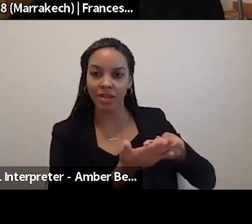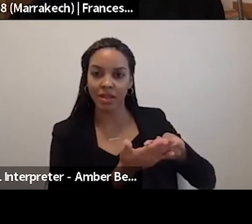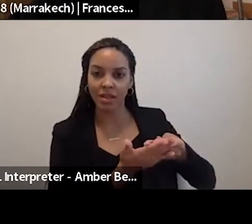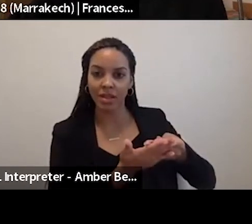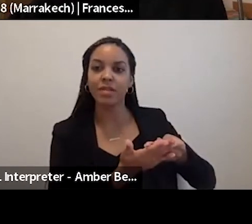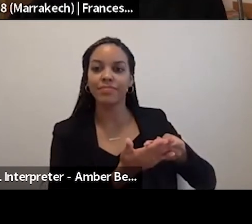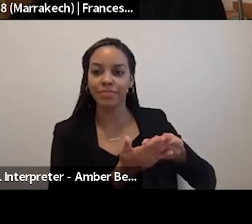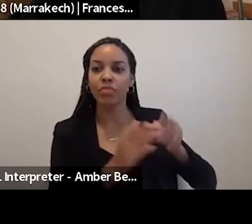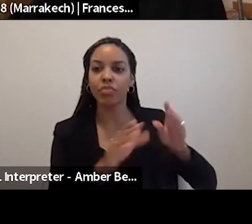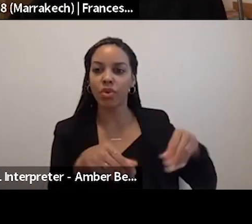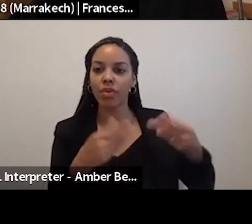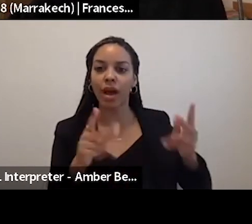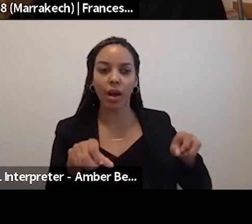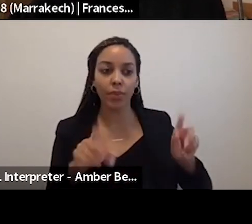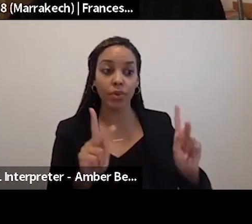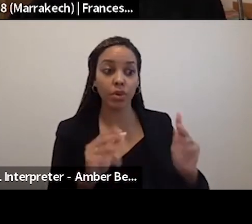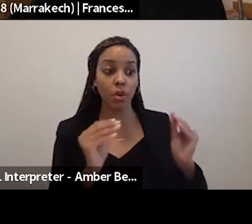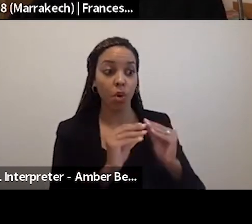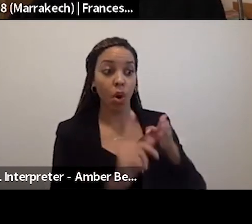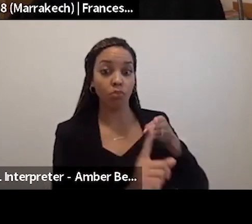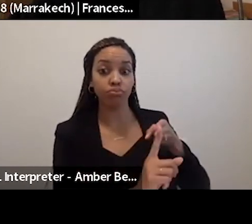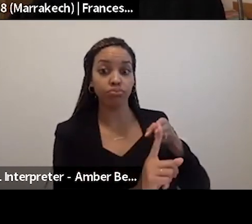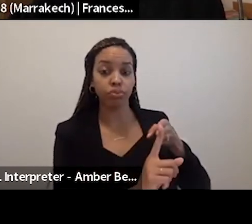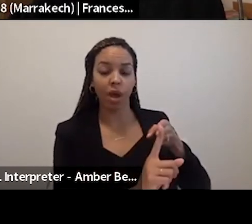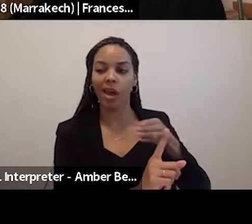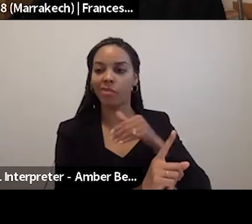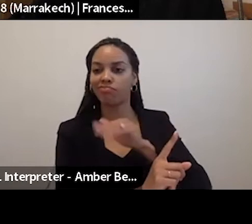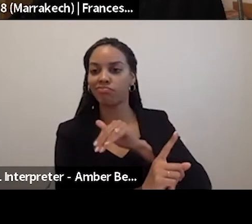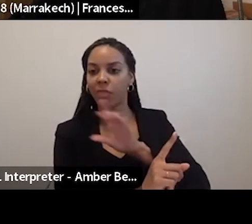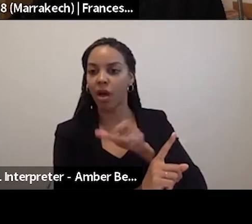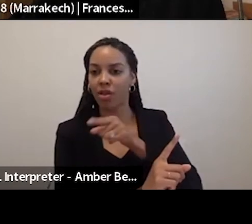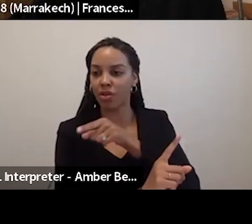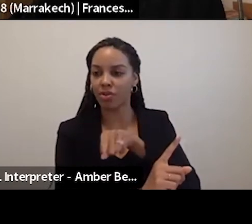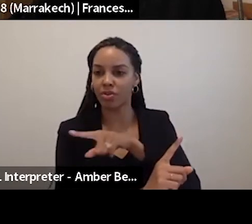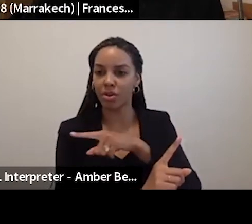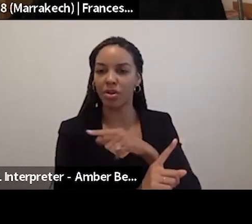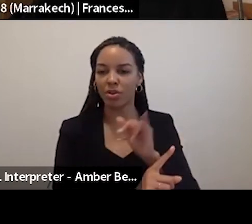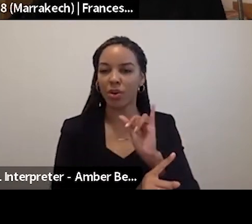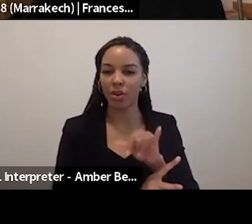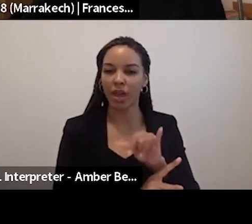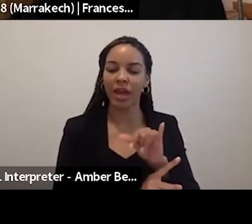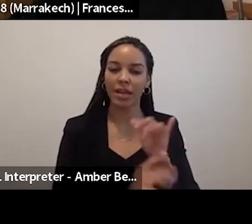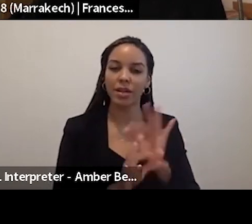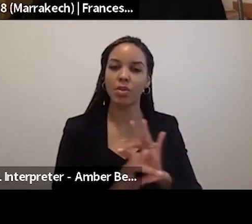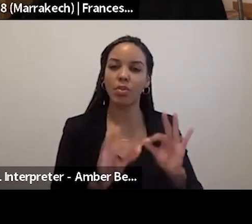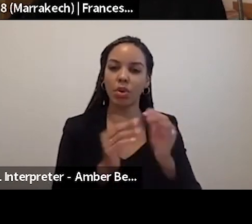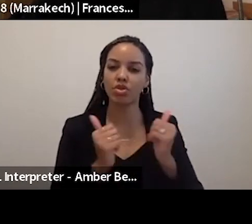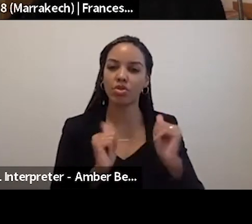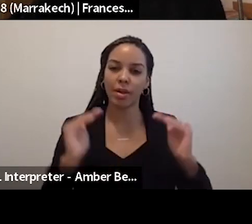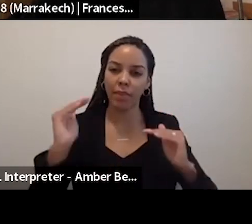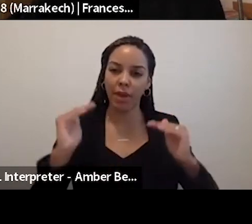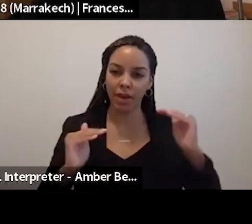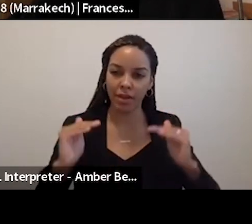others. So that's something that it's inevitable in a way to be trying to counterbalance with